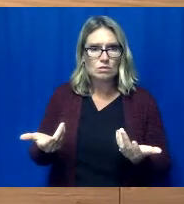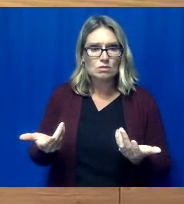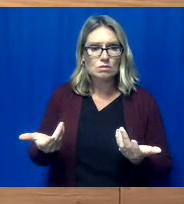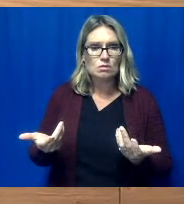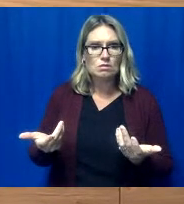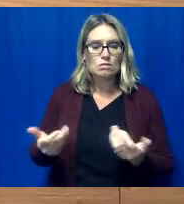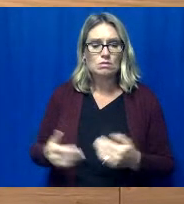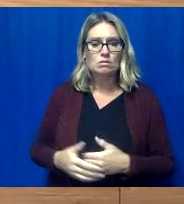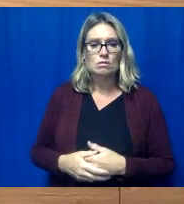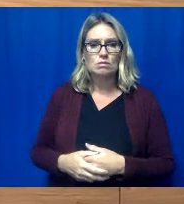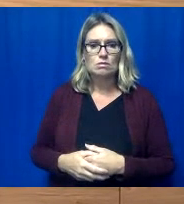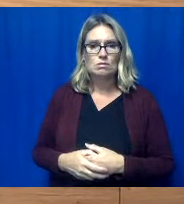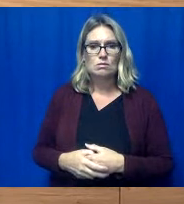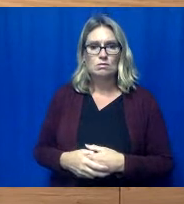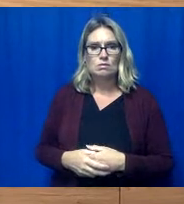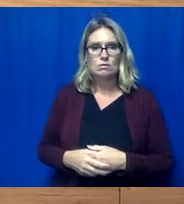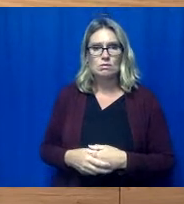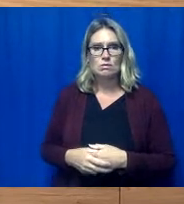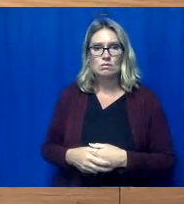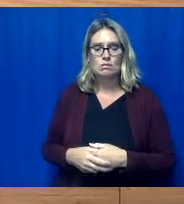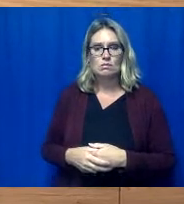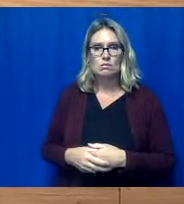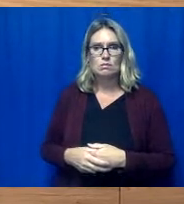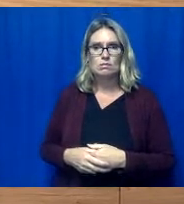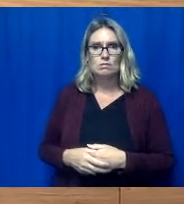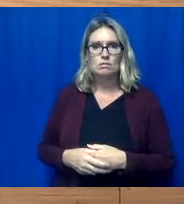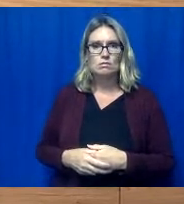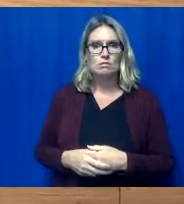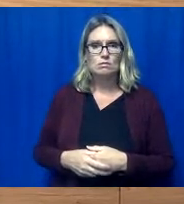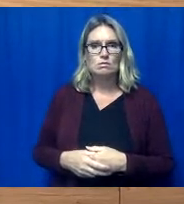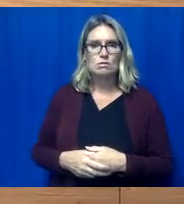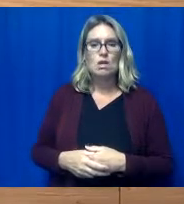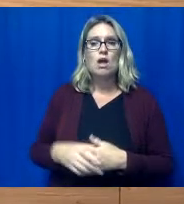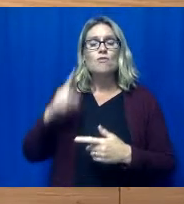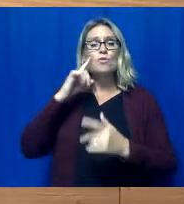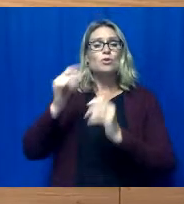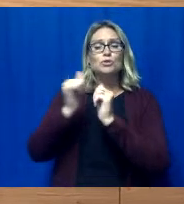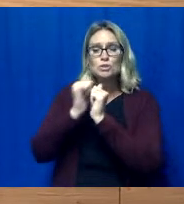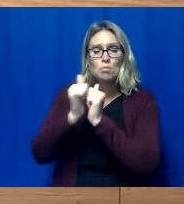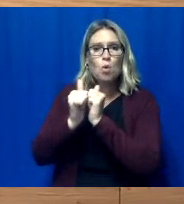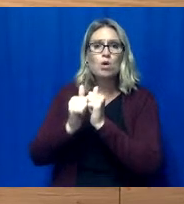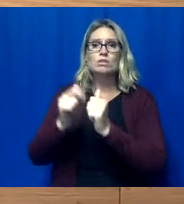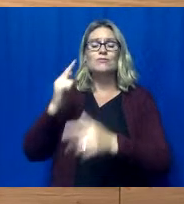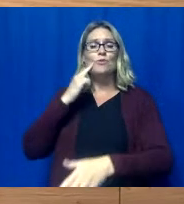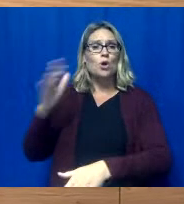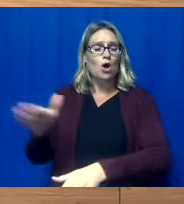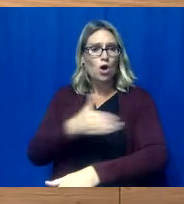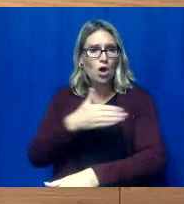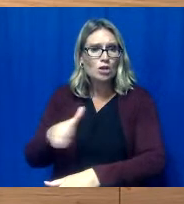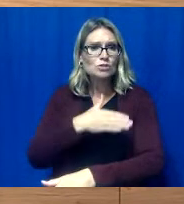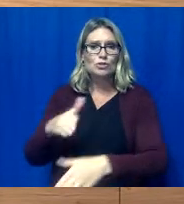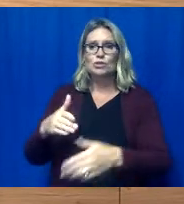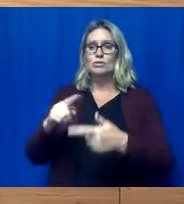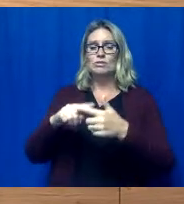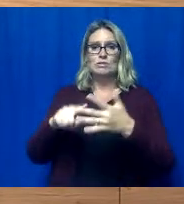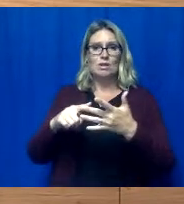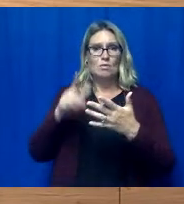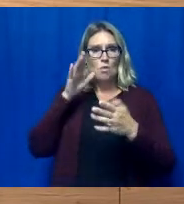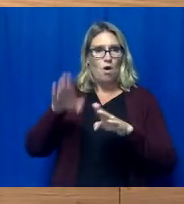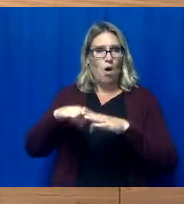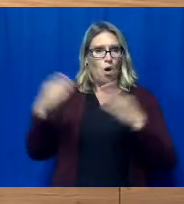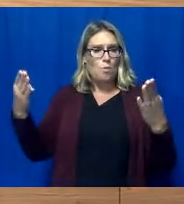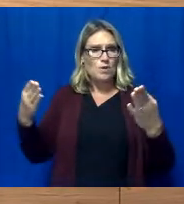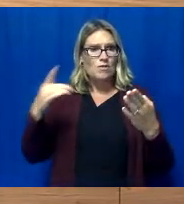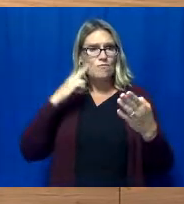leaving, gyms, sports venues, concert theaters, and things like that open for larger